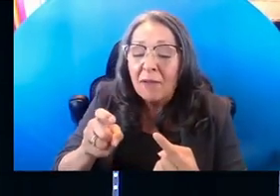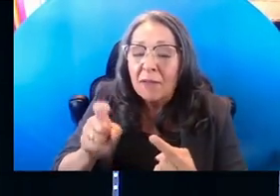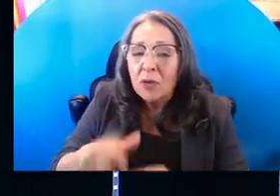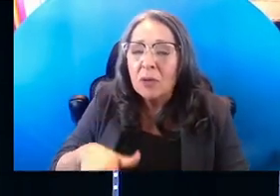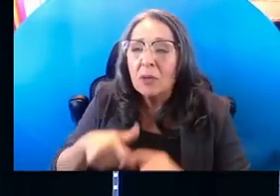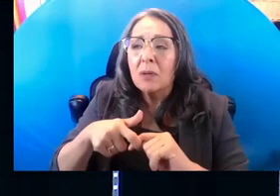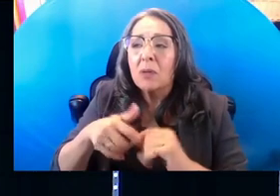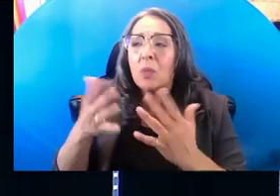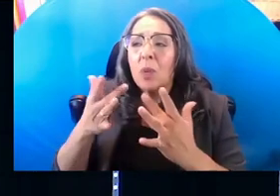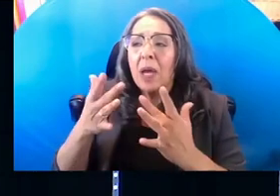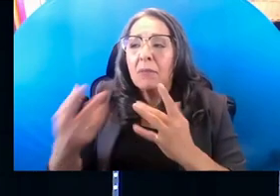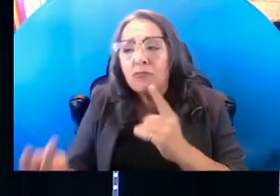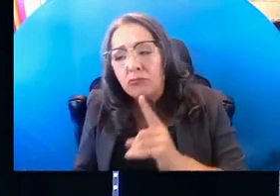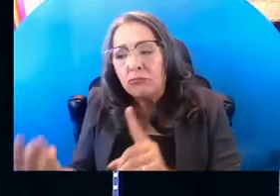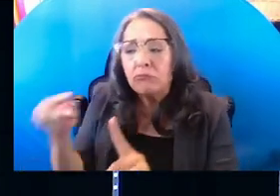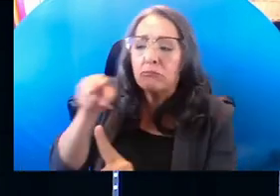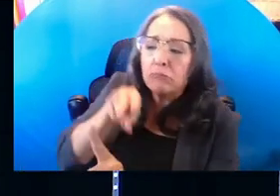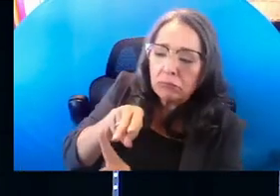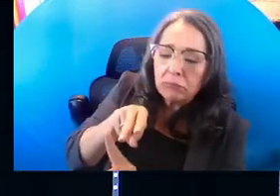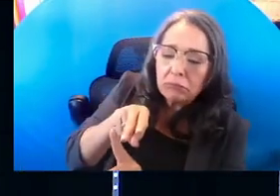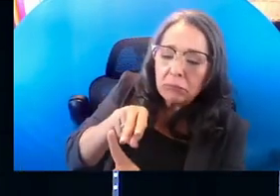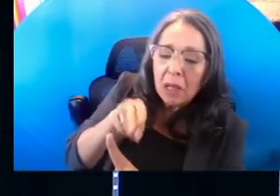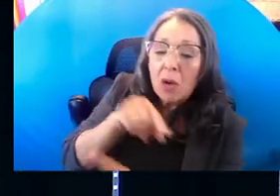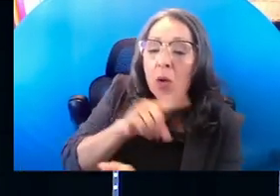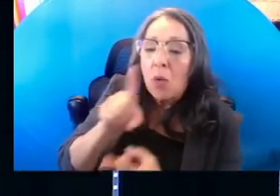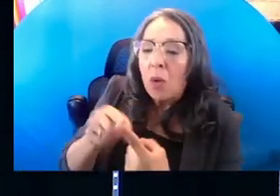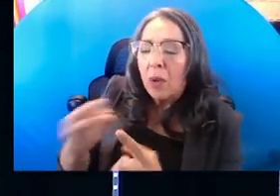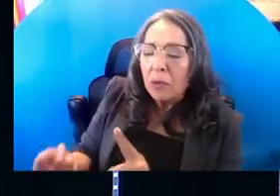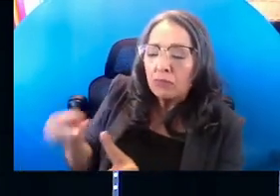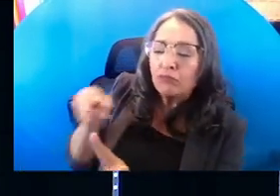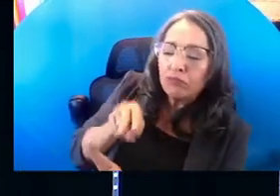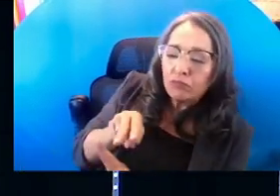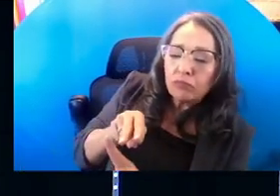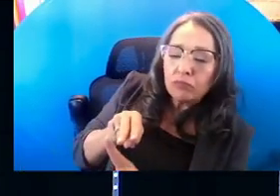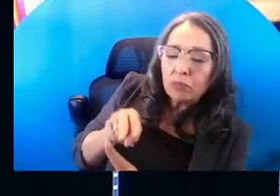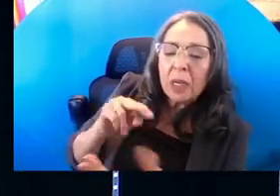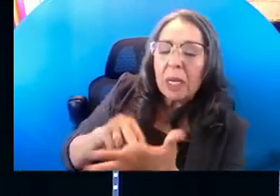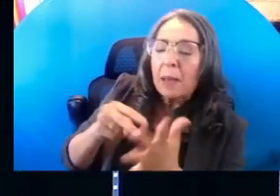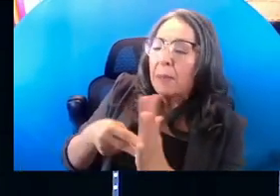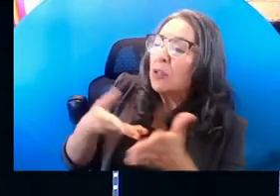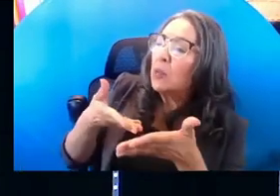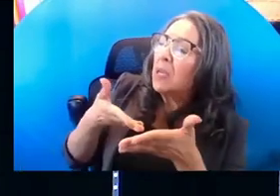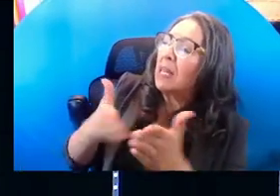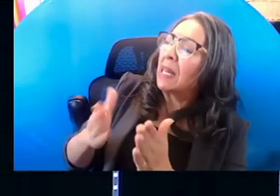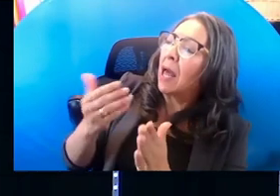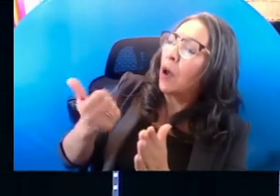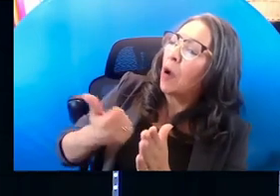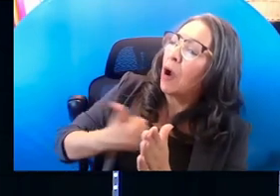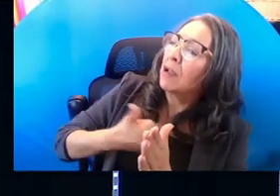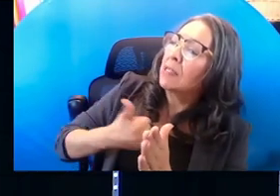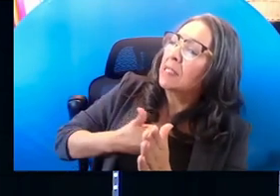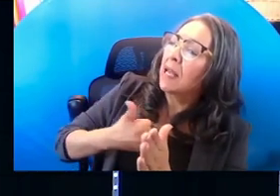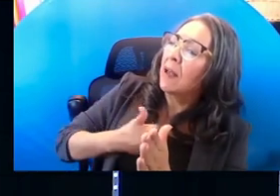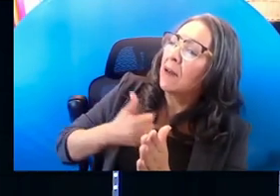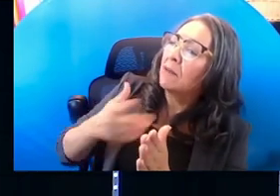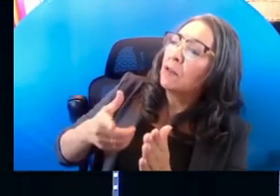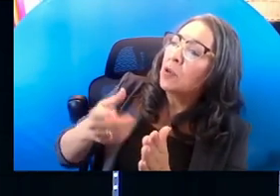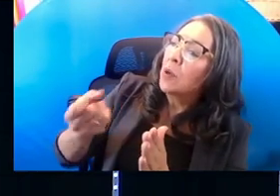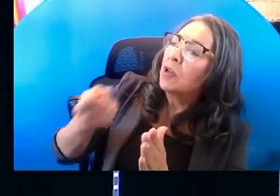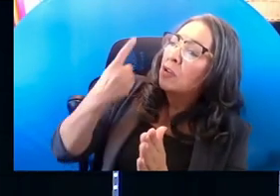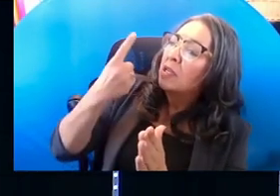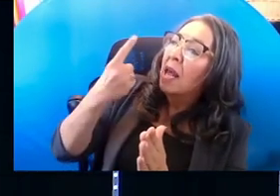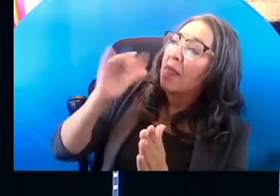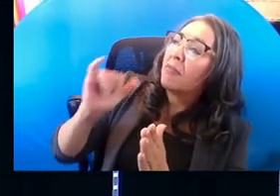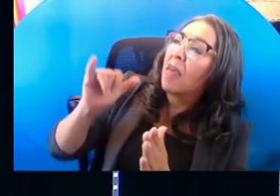And what's really happening here when we do that is we're allowing ourselves to receive that God is saying, hey,